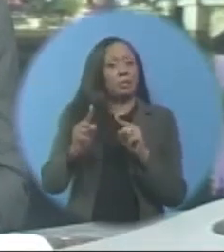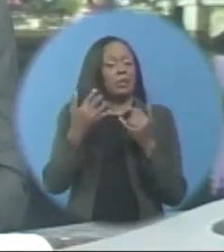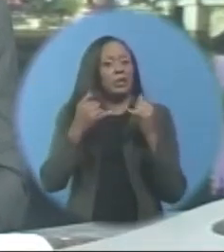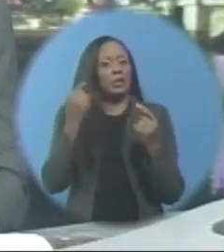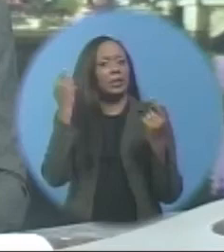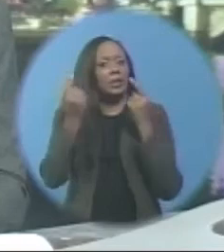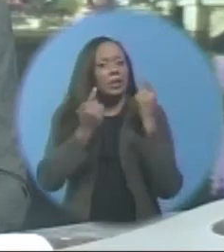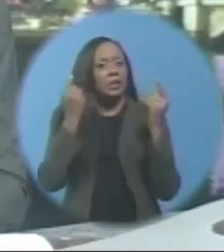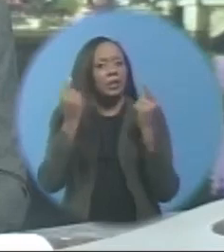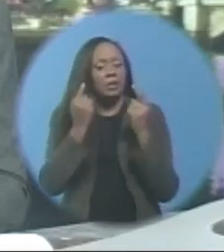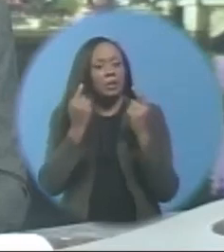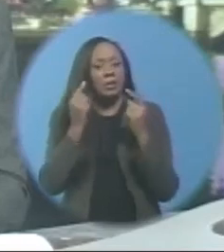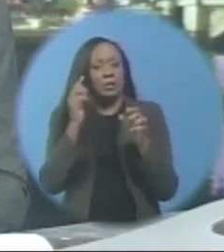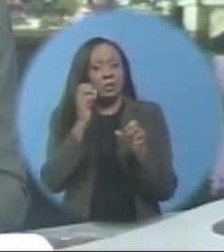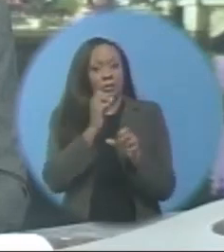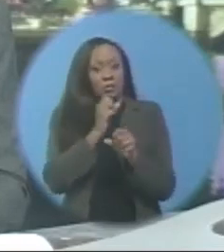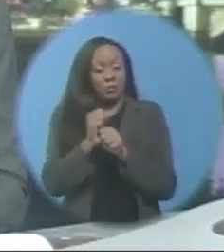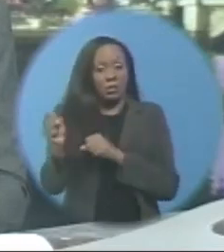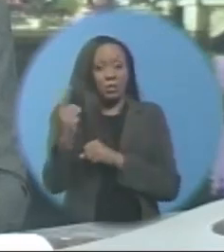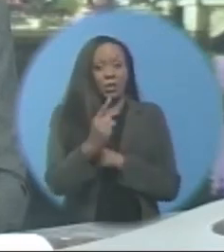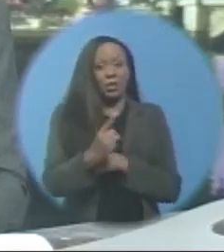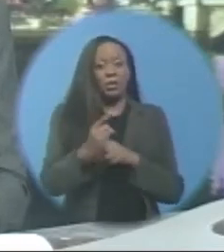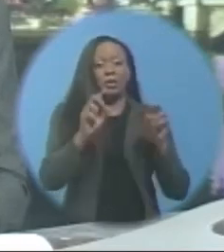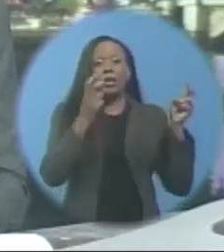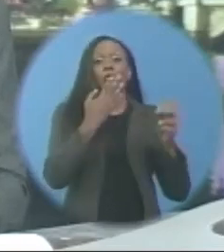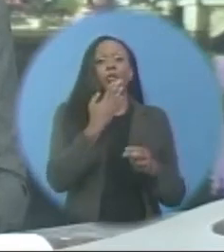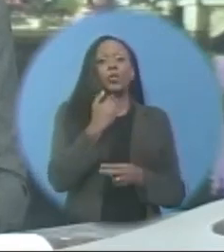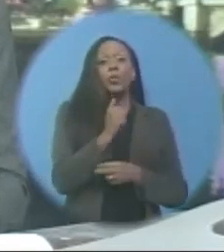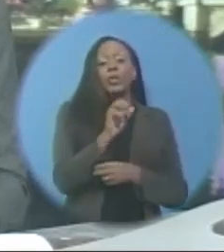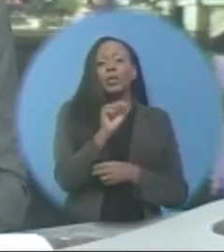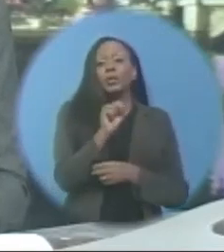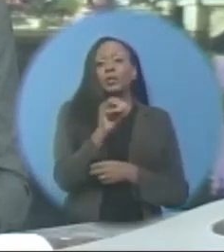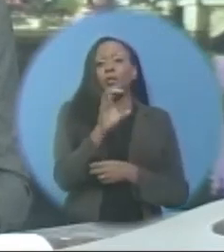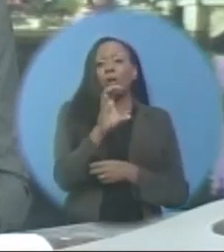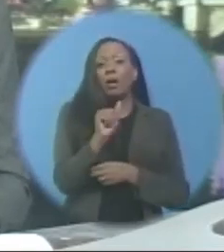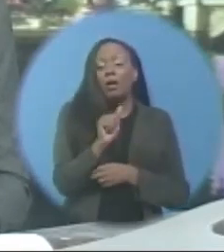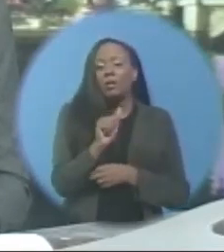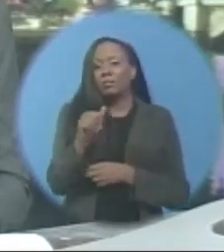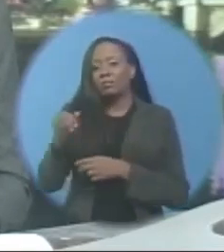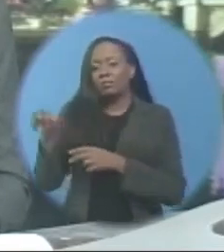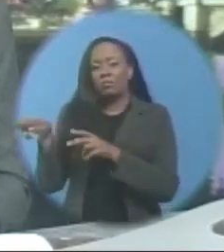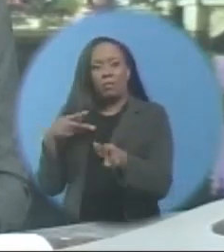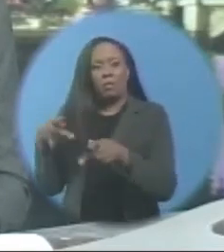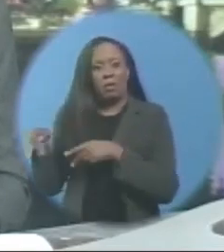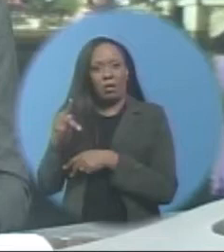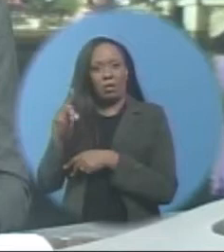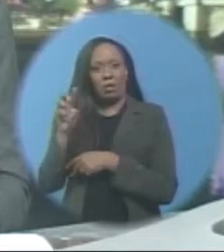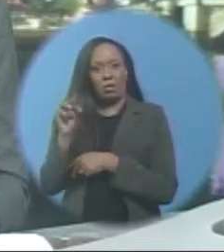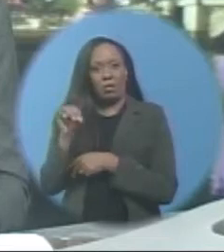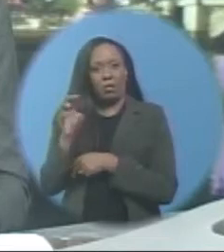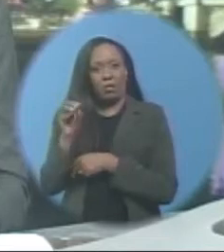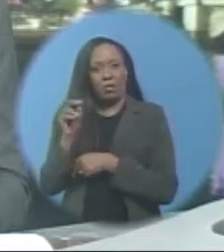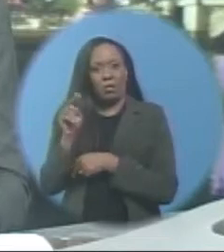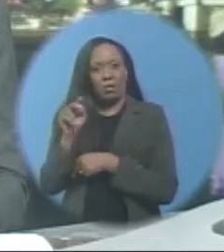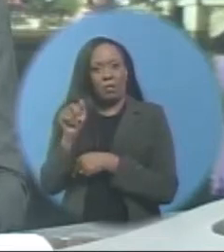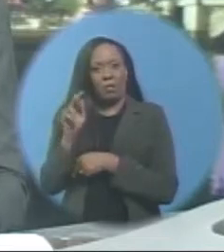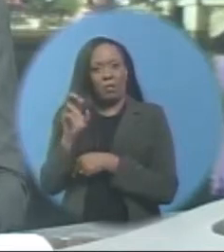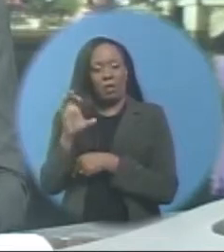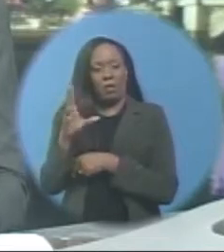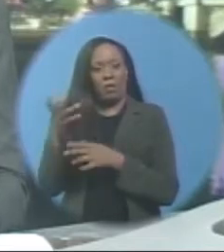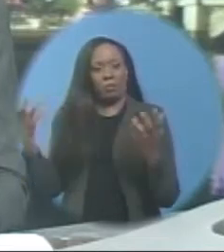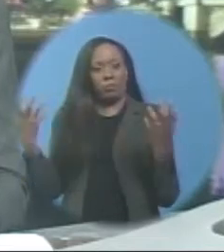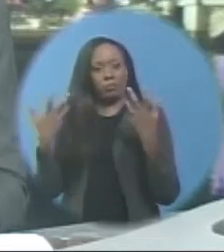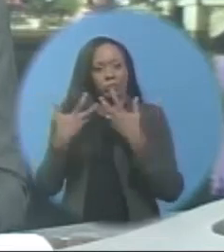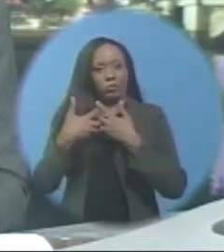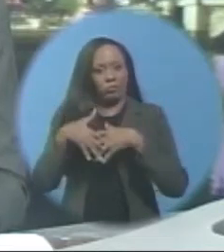possibility of merging next year's Sweet Soca and Party Monarch competitions. Culture Minister Stephen Lashley is hopeful that the dialogue